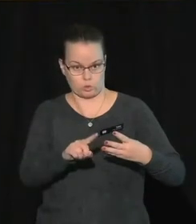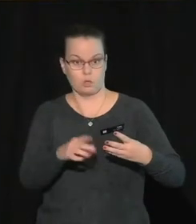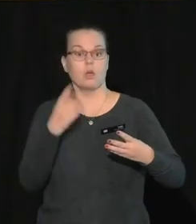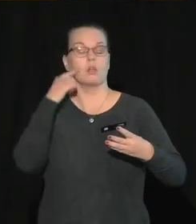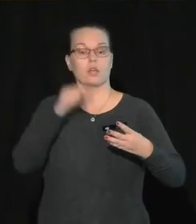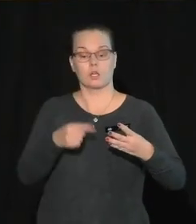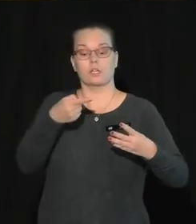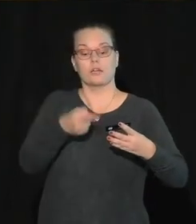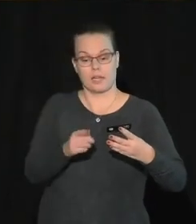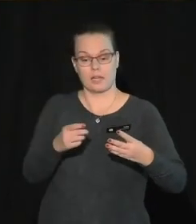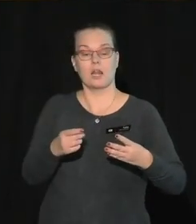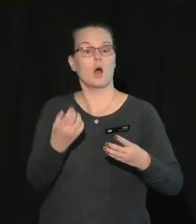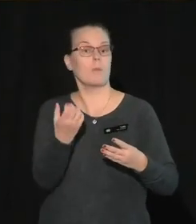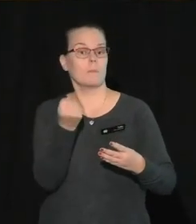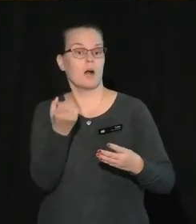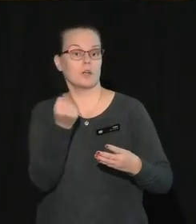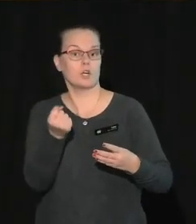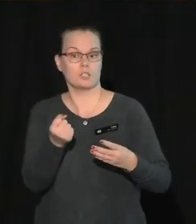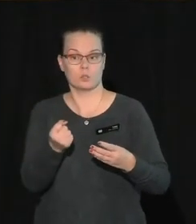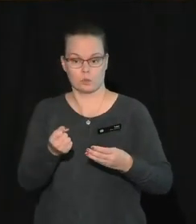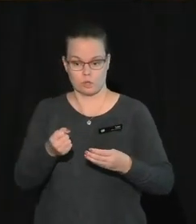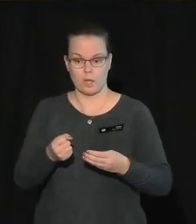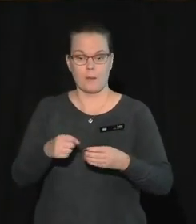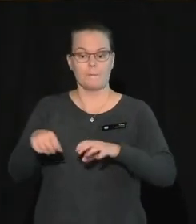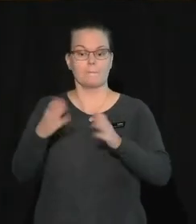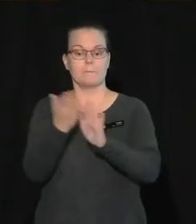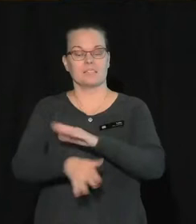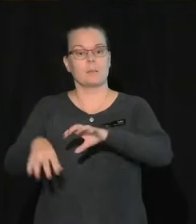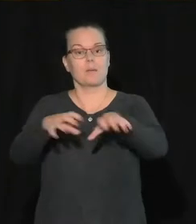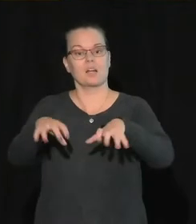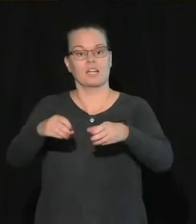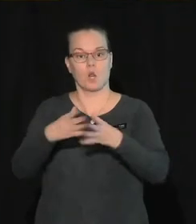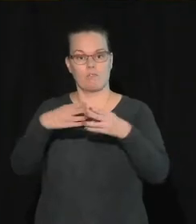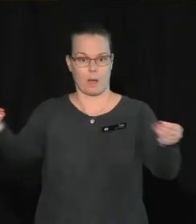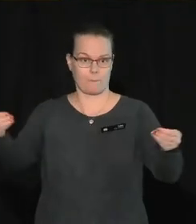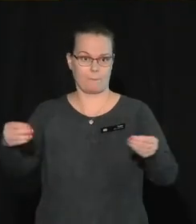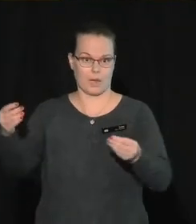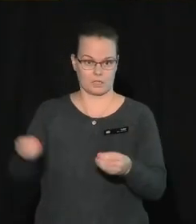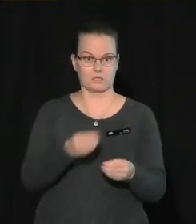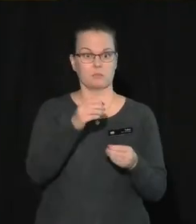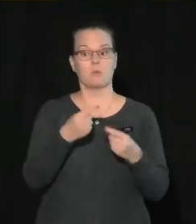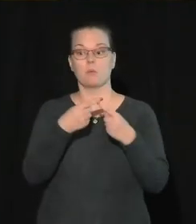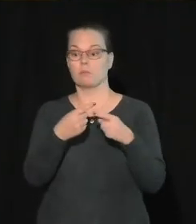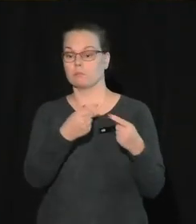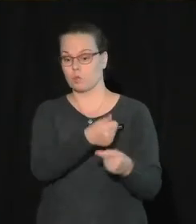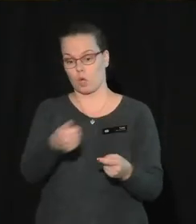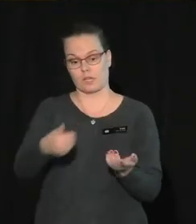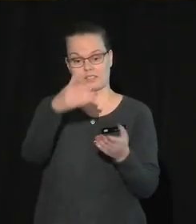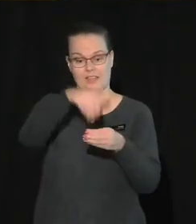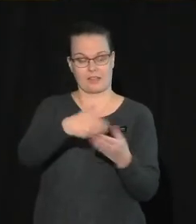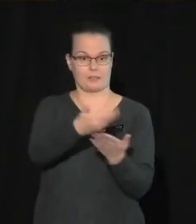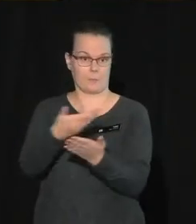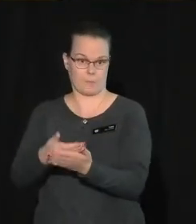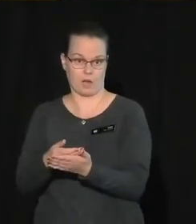will have the possibility of free movement, so to be offered in all member states